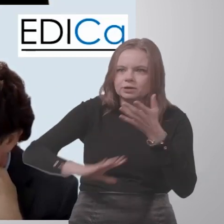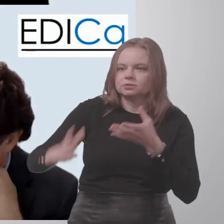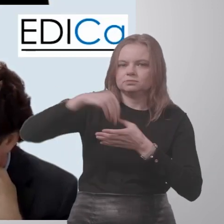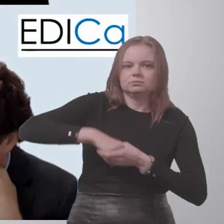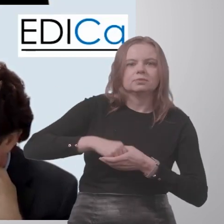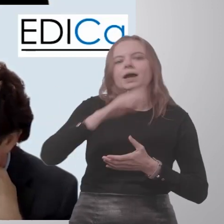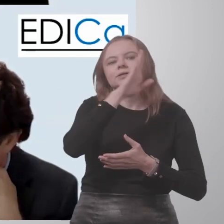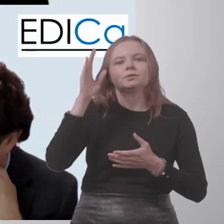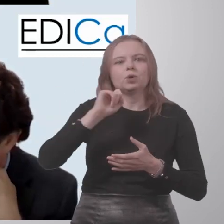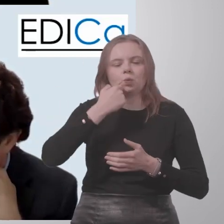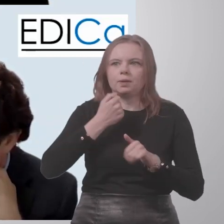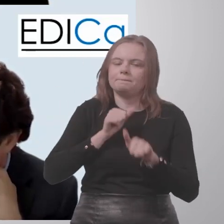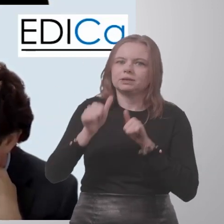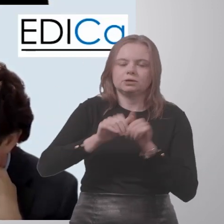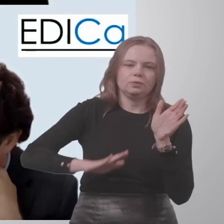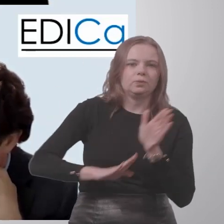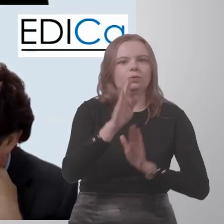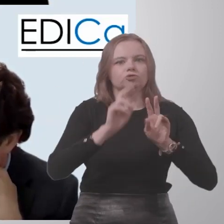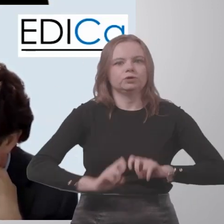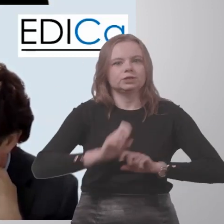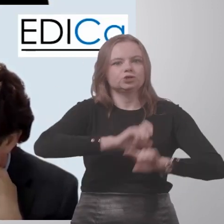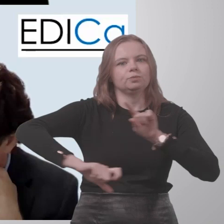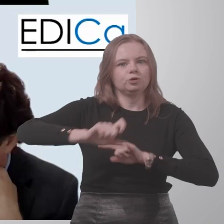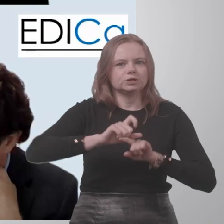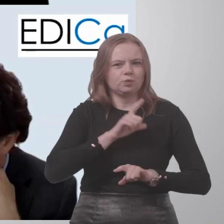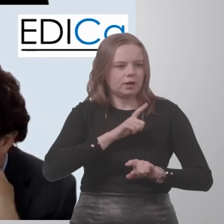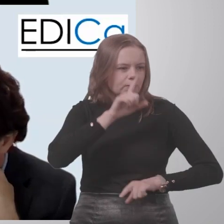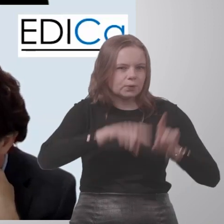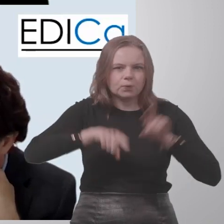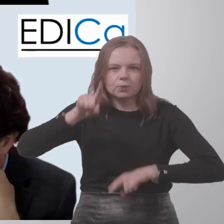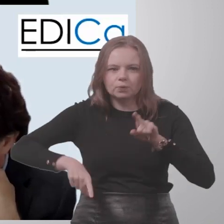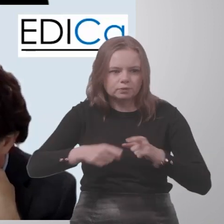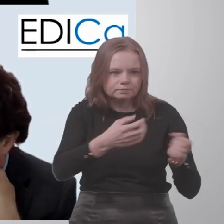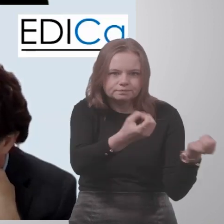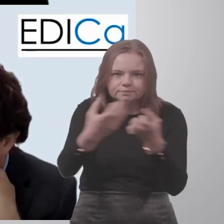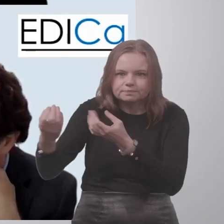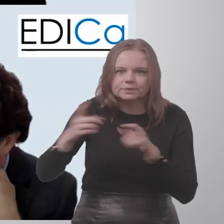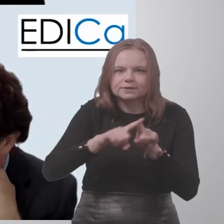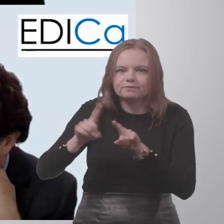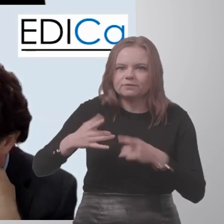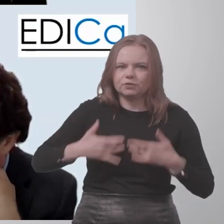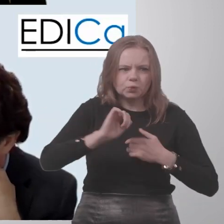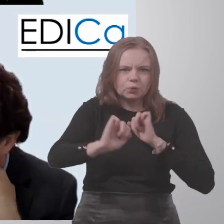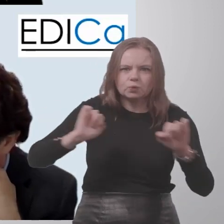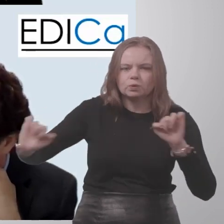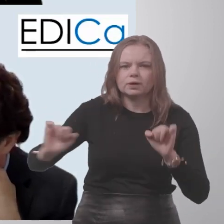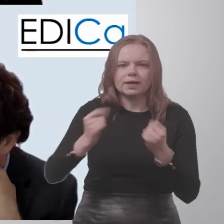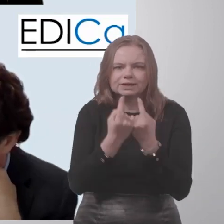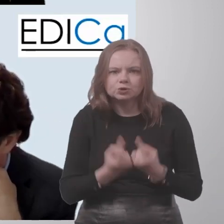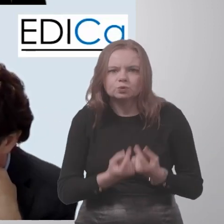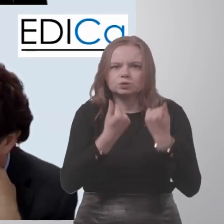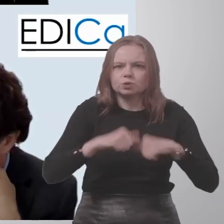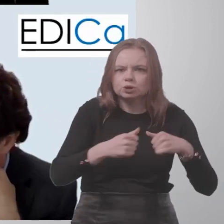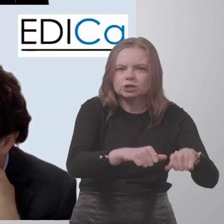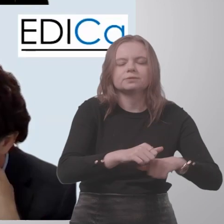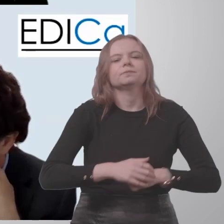have a more diverse set of views as to what the issues are and what the solutions might be. The challenge is that academia is